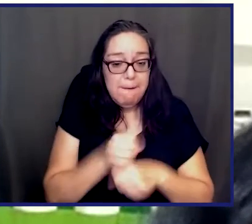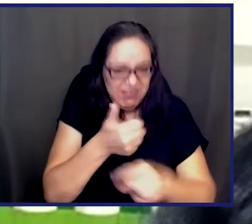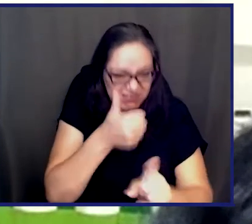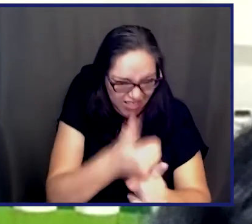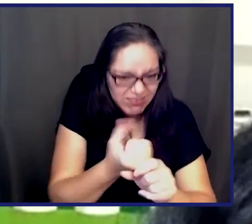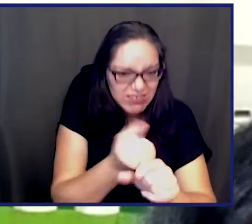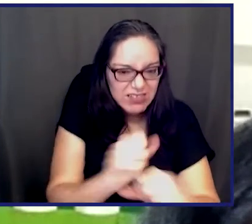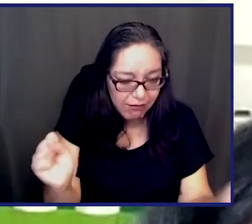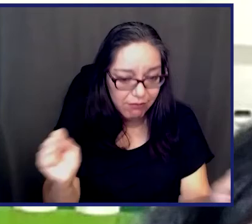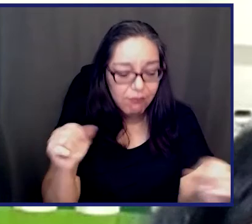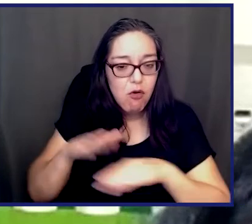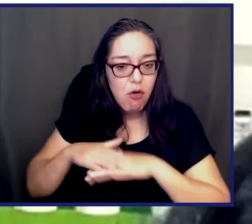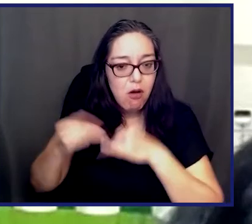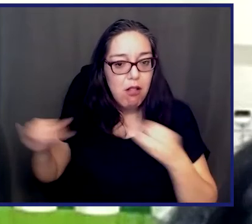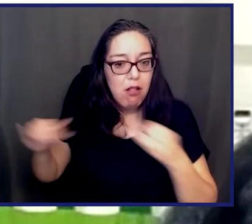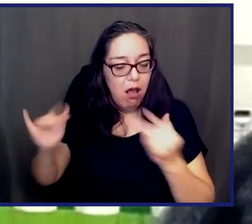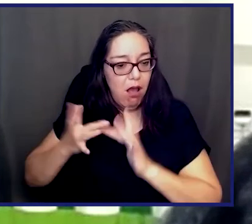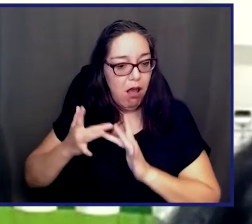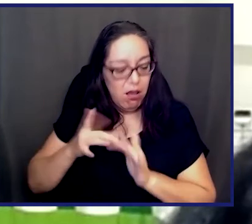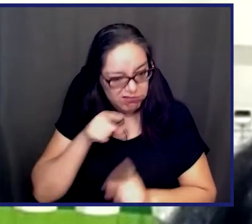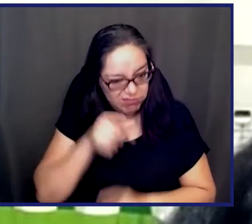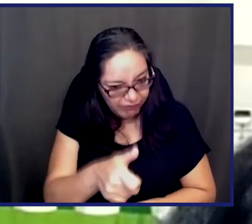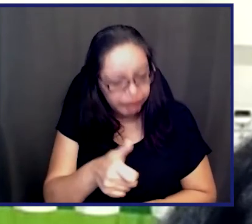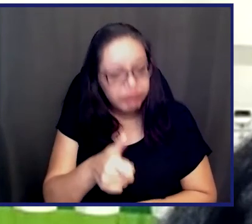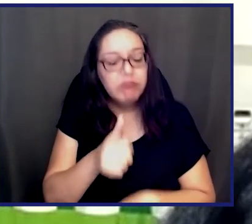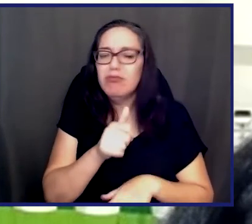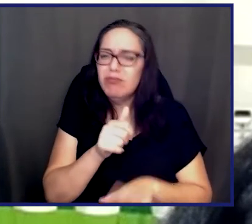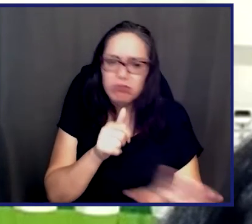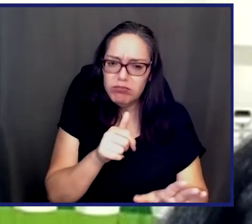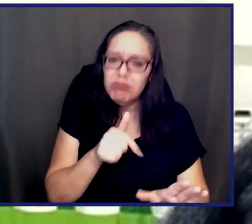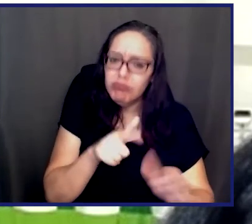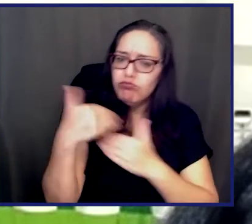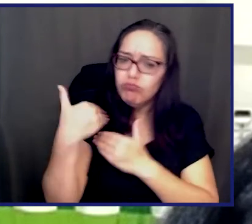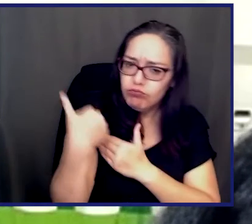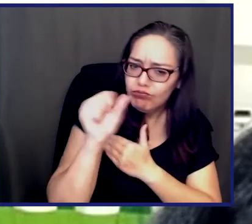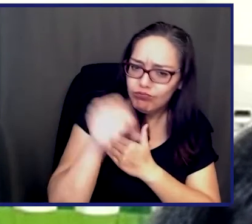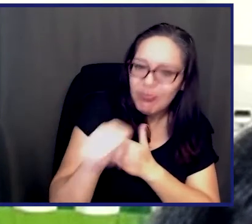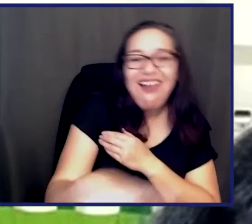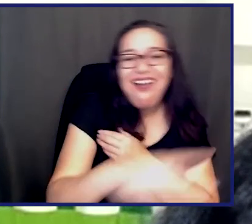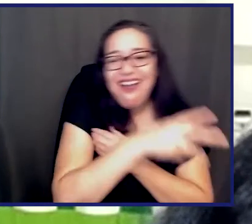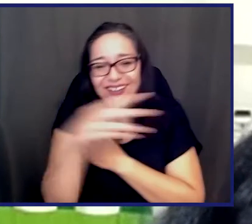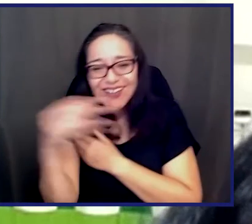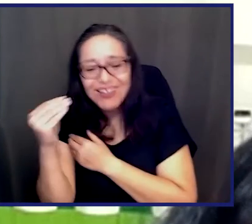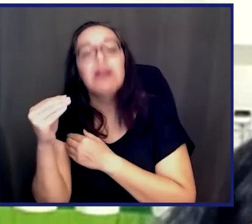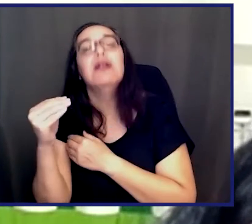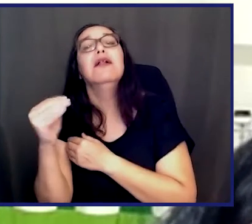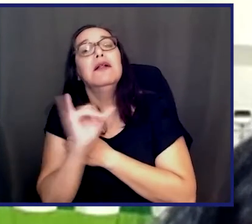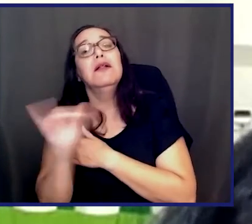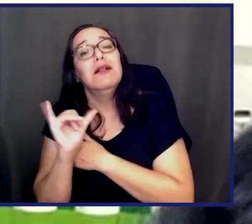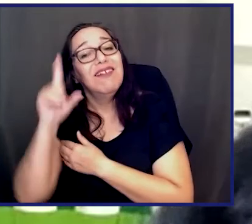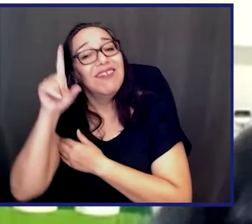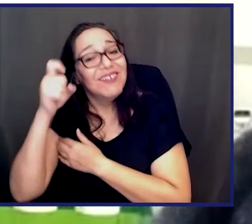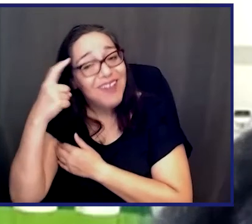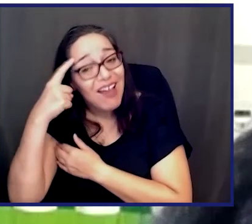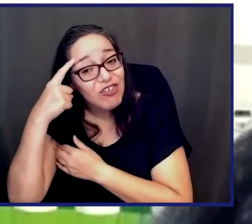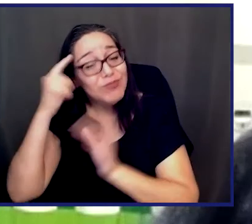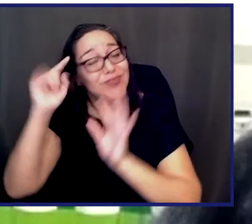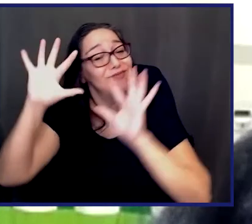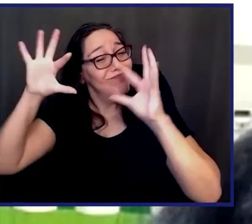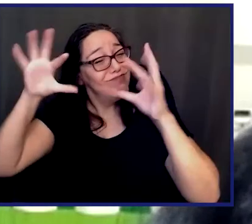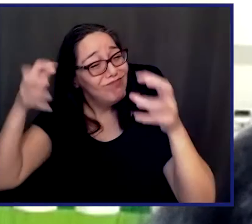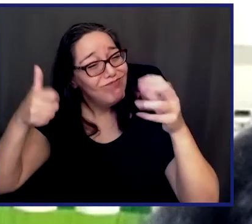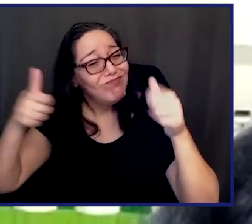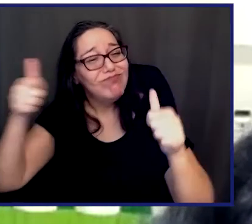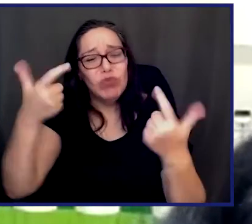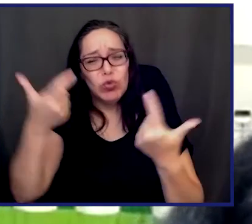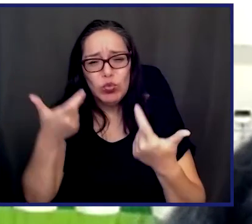yourself safe on online platforms. I think governments and technology companies have a huge role to play in terms